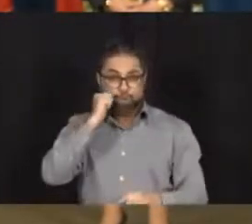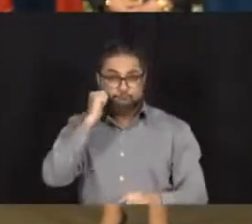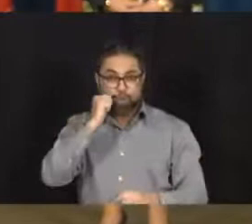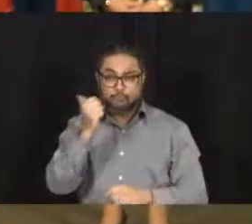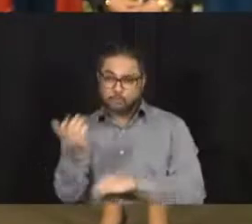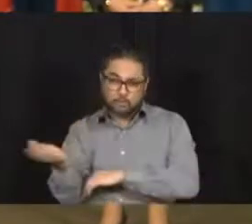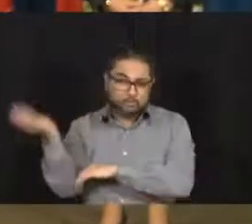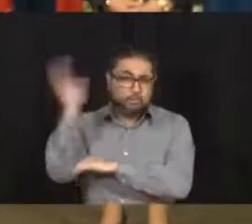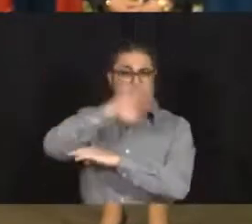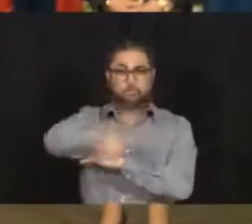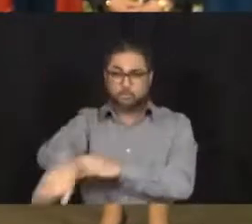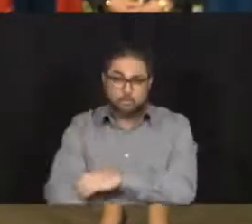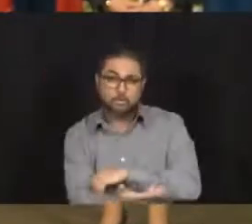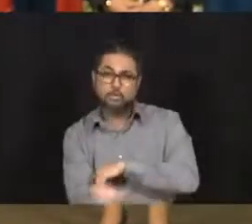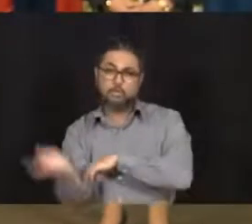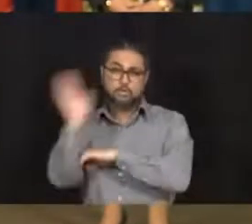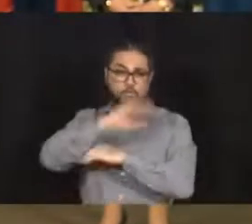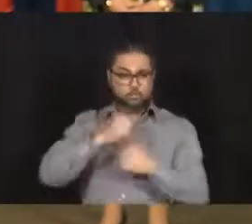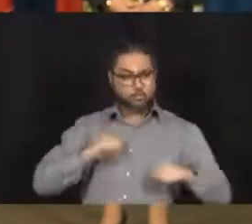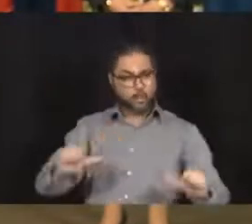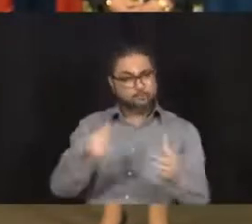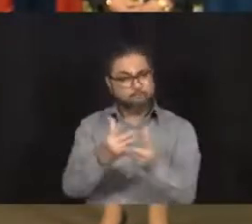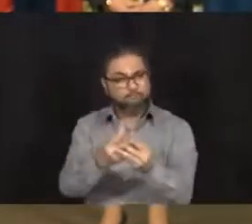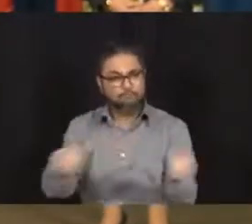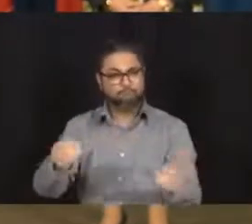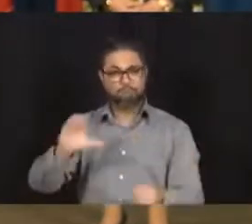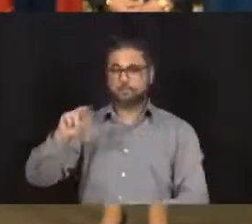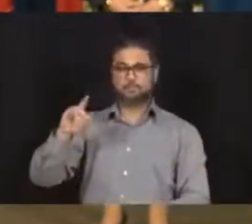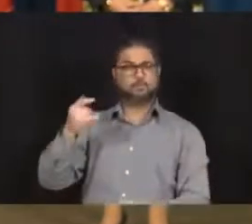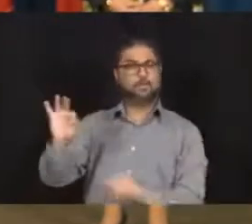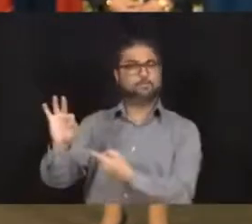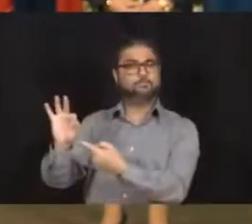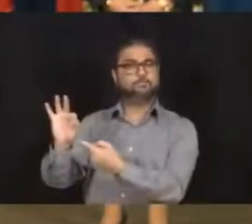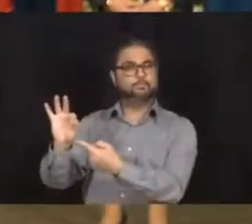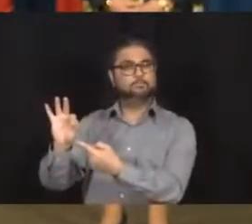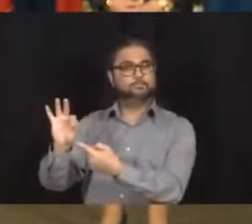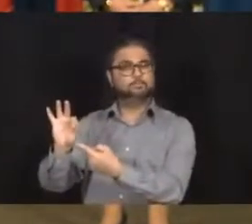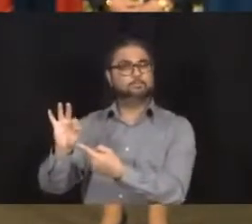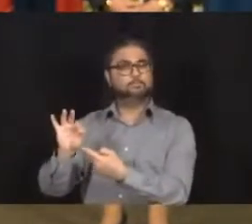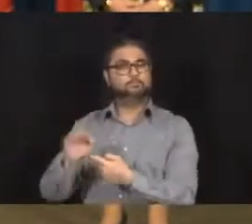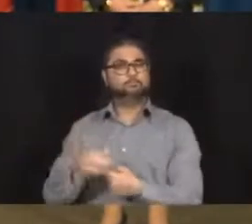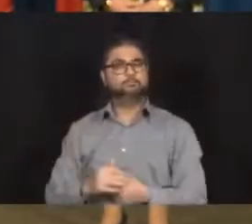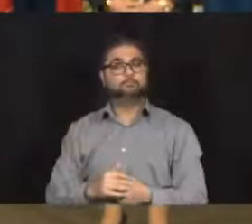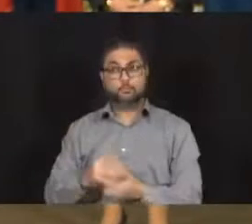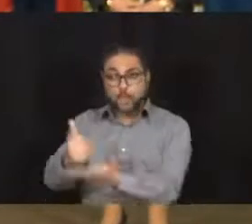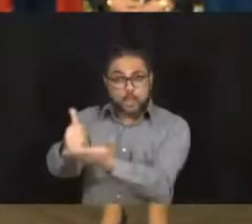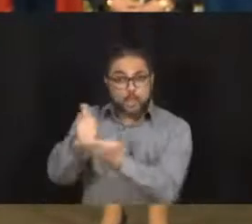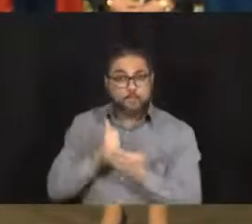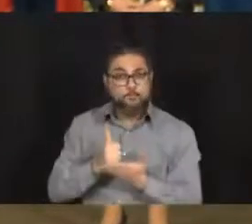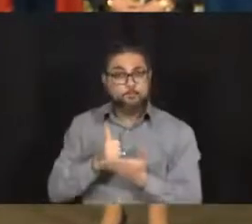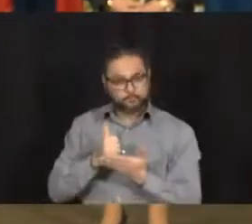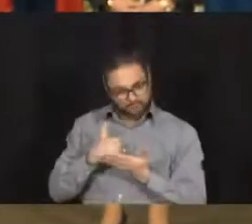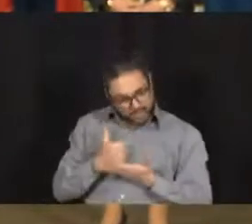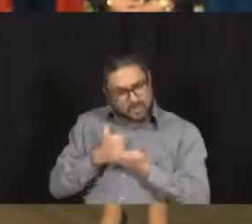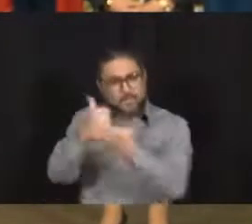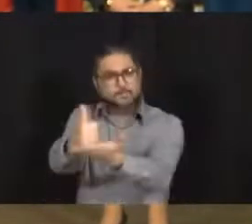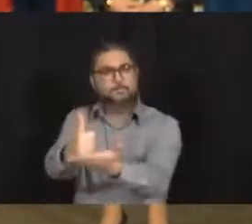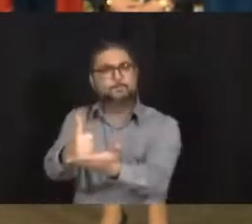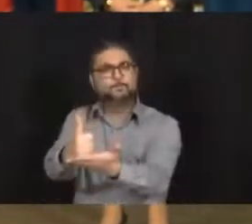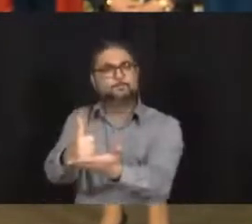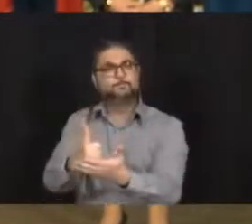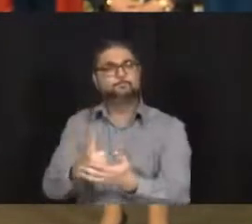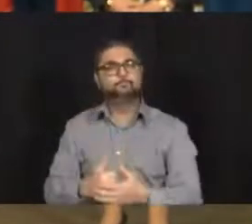this virus and keep us safe. They have our backs and we have theirs. On March the